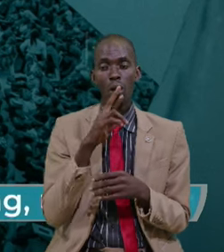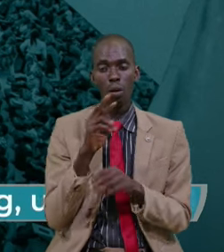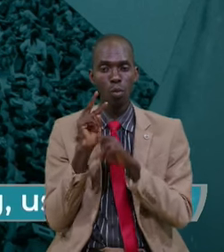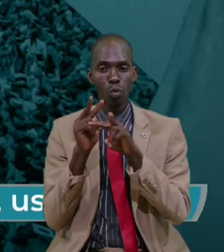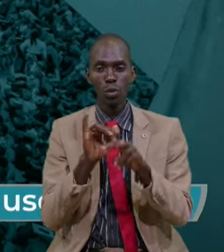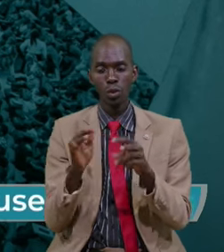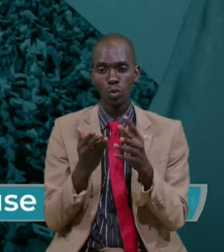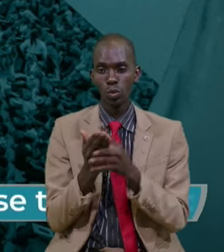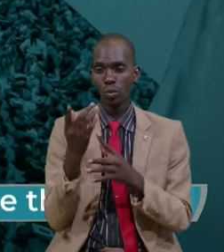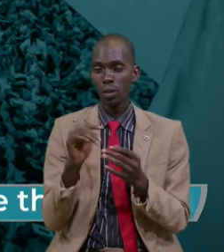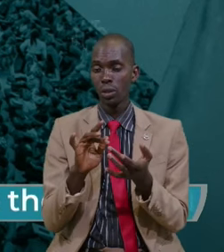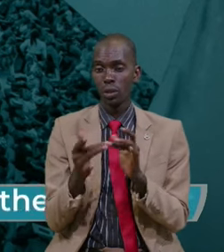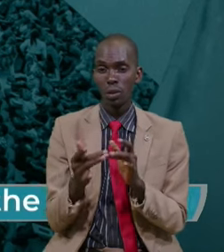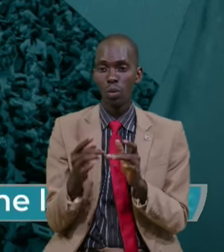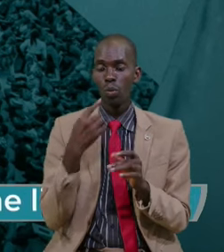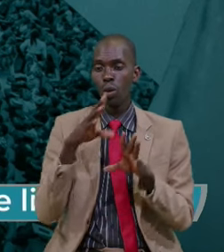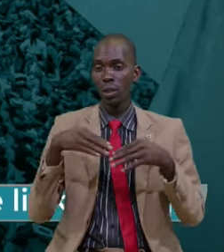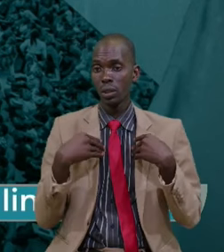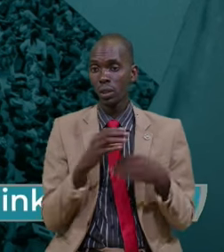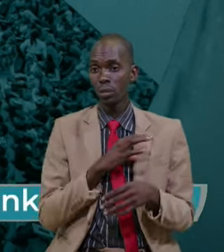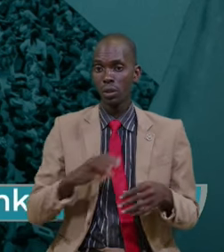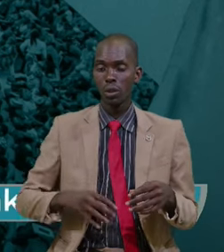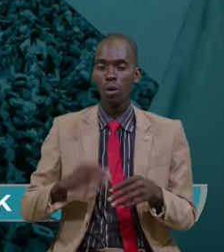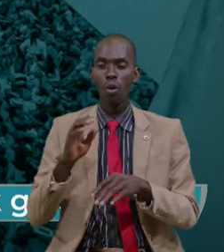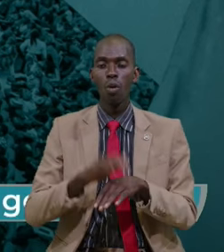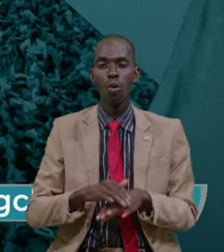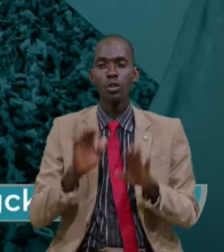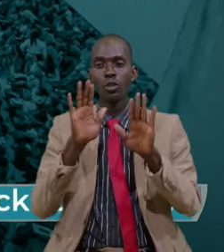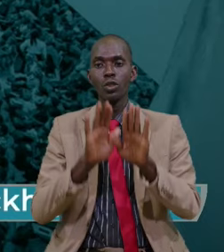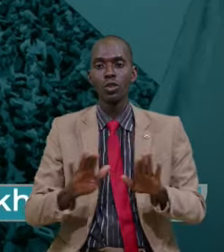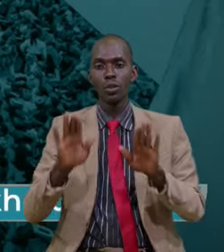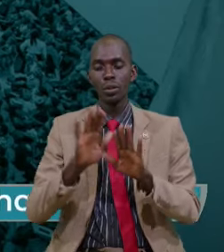Christ on Sunday, 5th November, 2023.